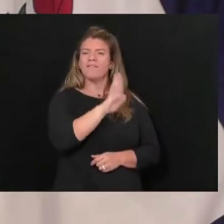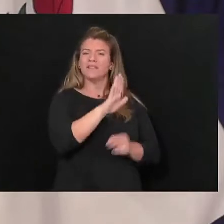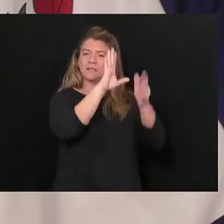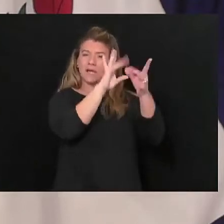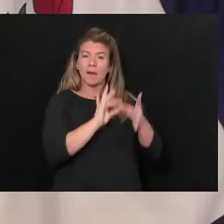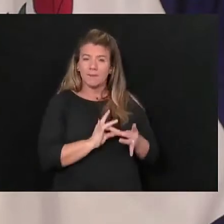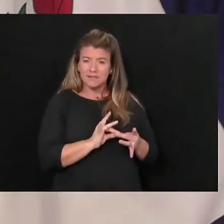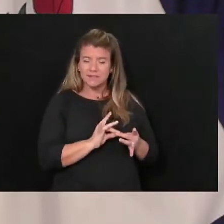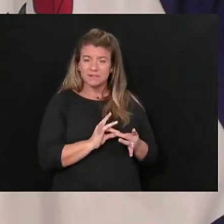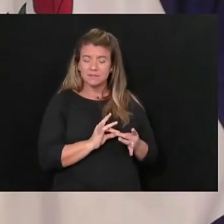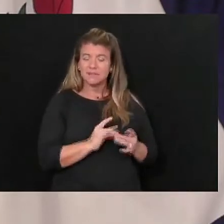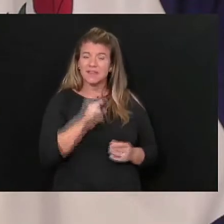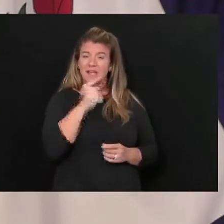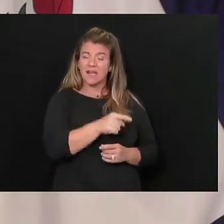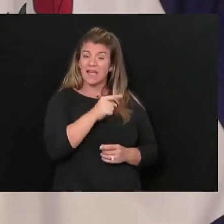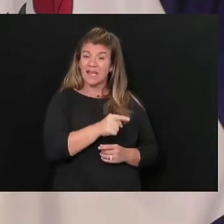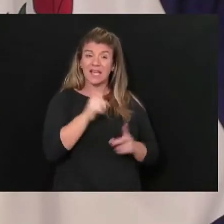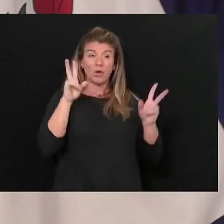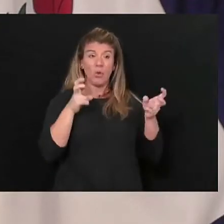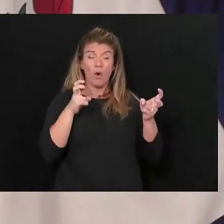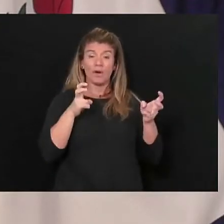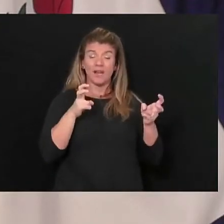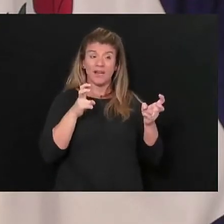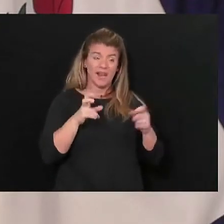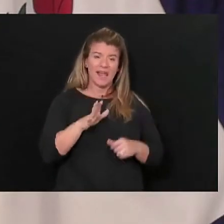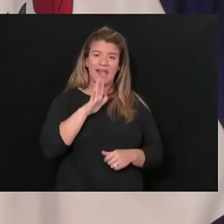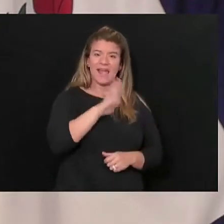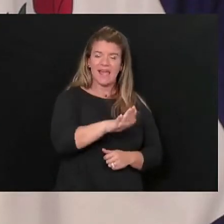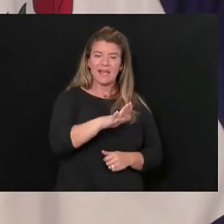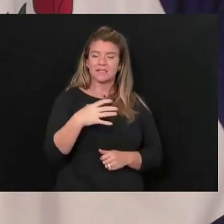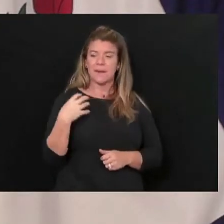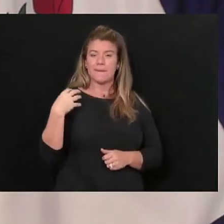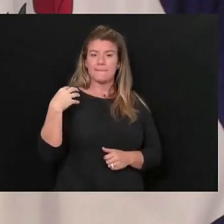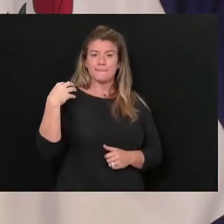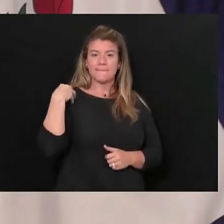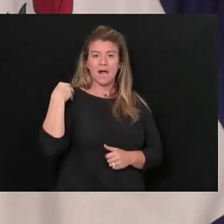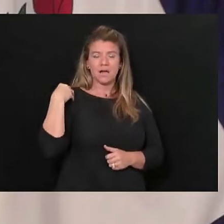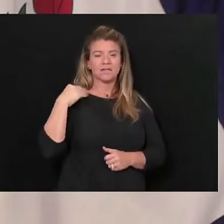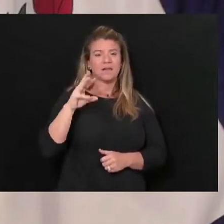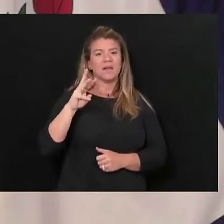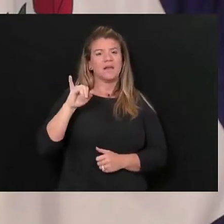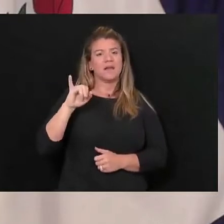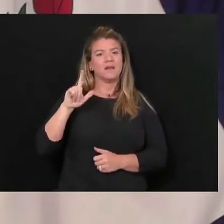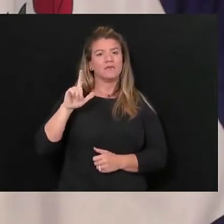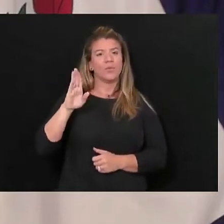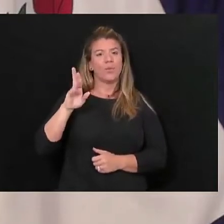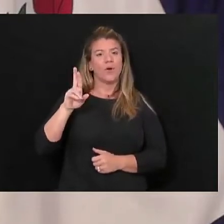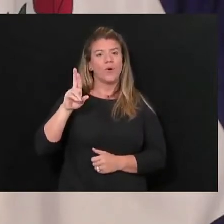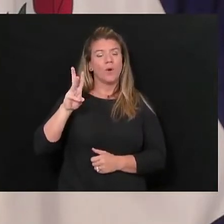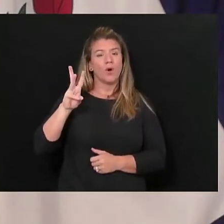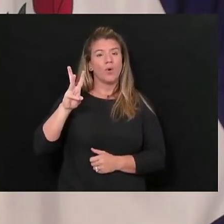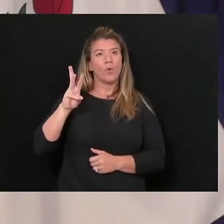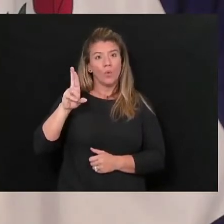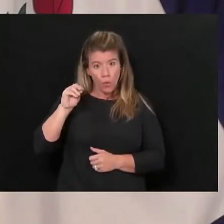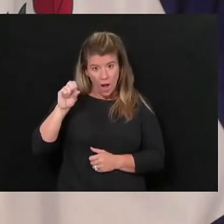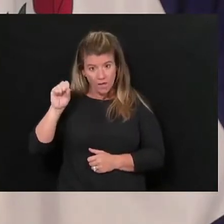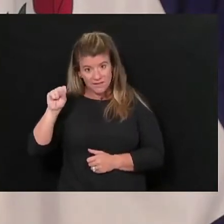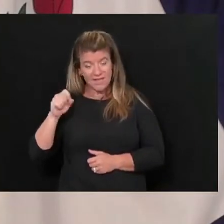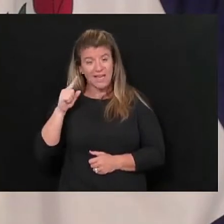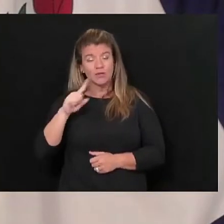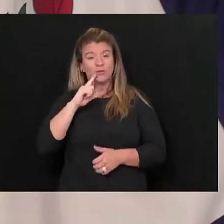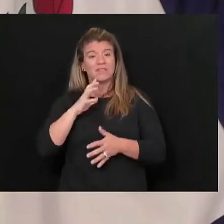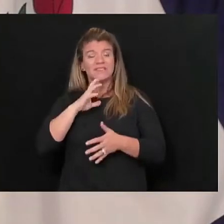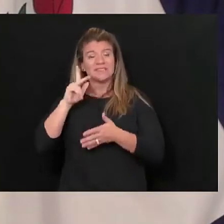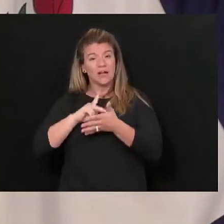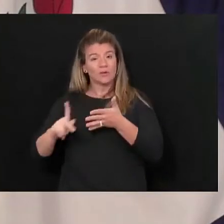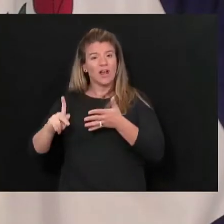that he said, naturally his boss is Wilbur Ross, who's the Secretary of Commerce. And the Secretary of